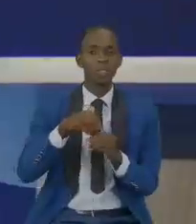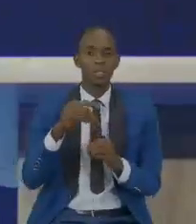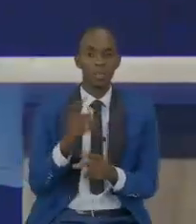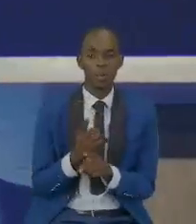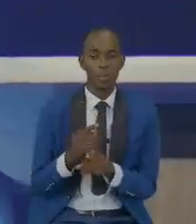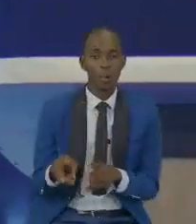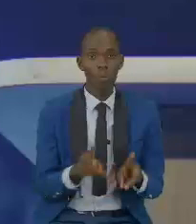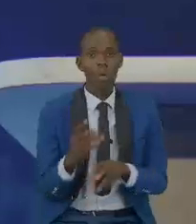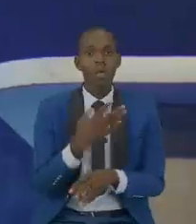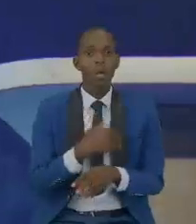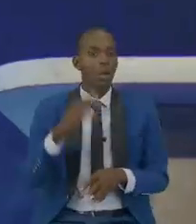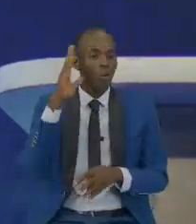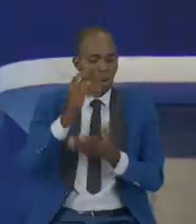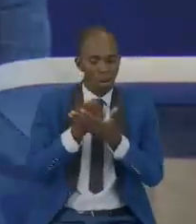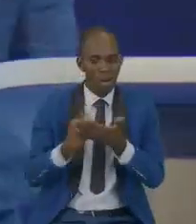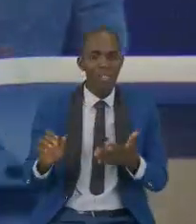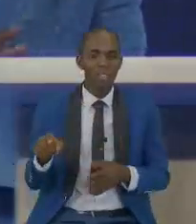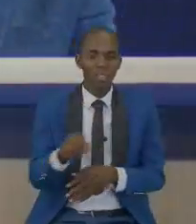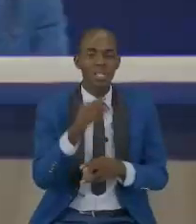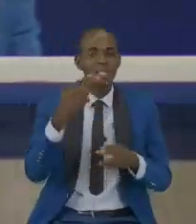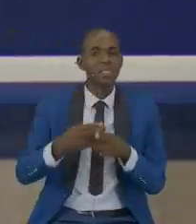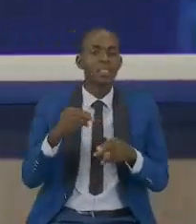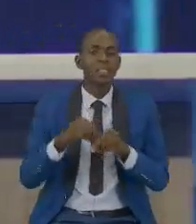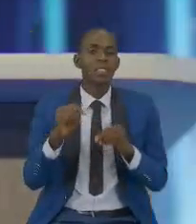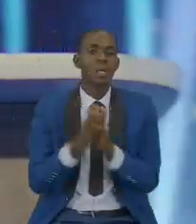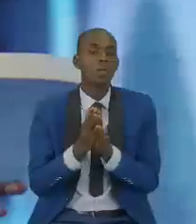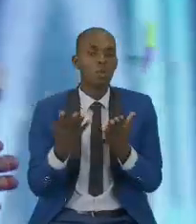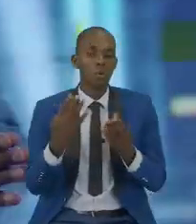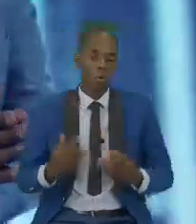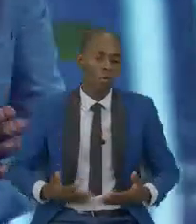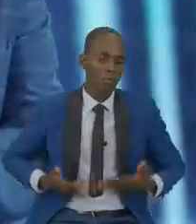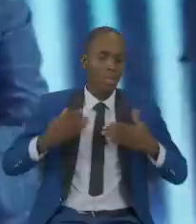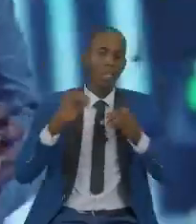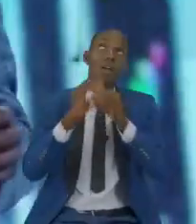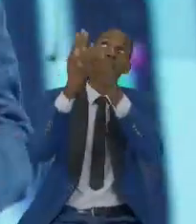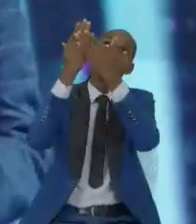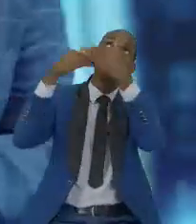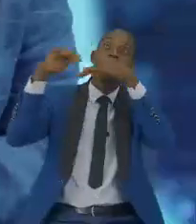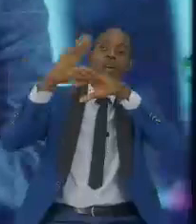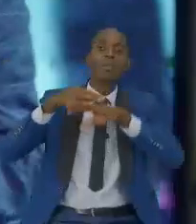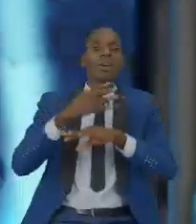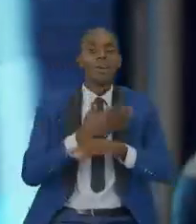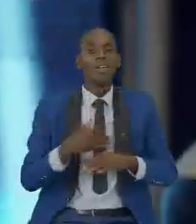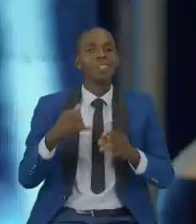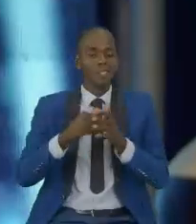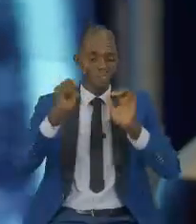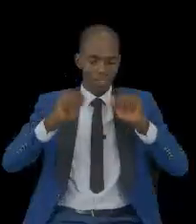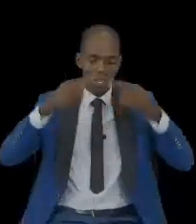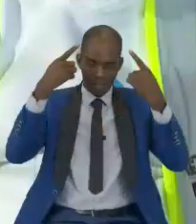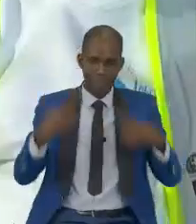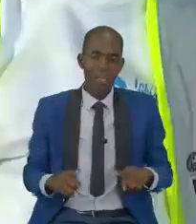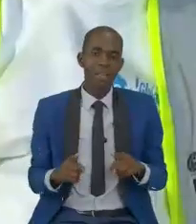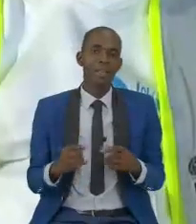and he will write their name in the book of life in heaven. And it can happen tonight.